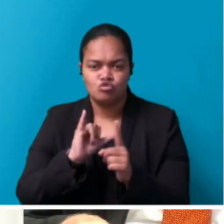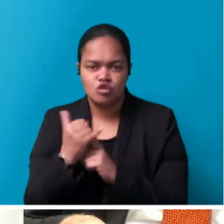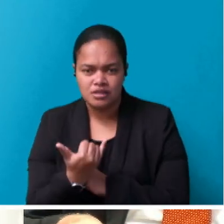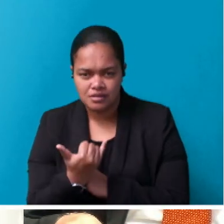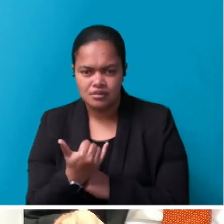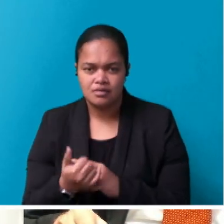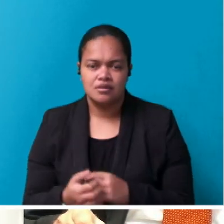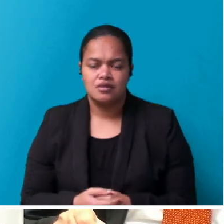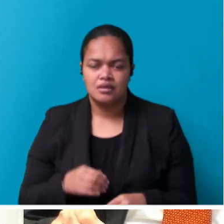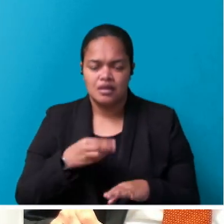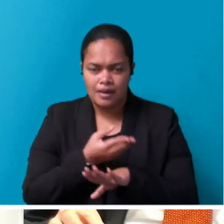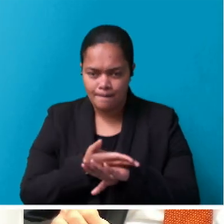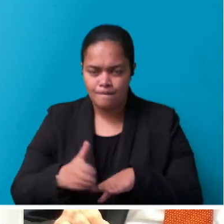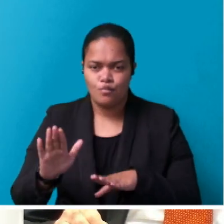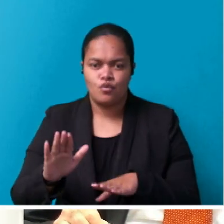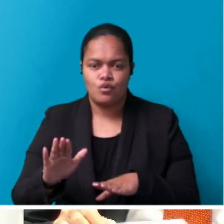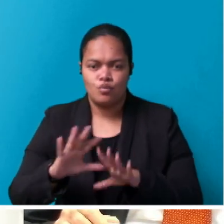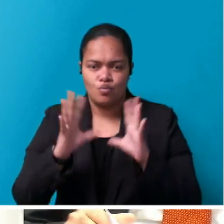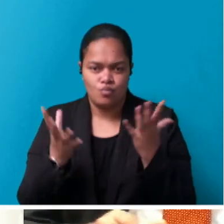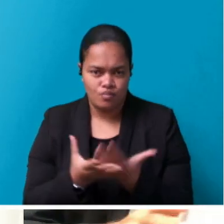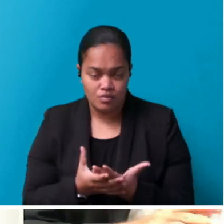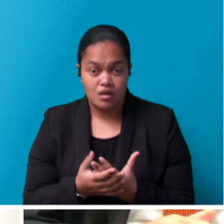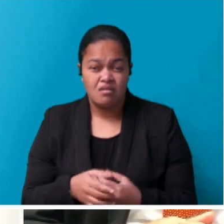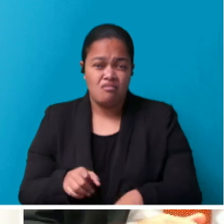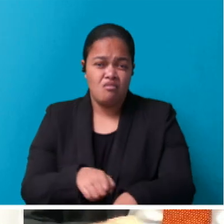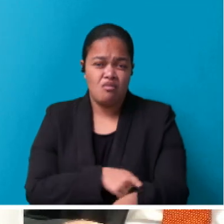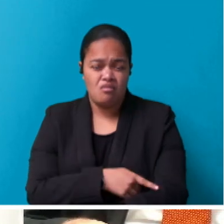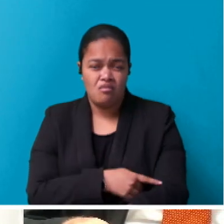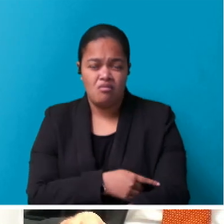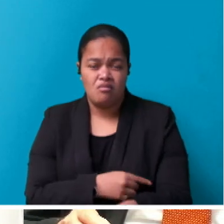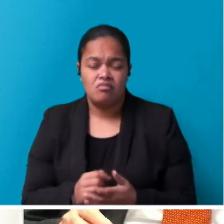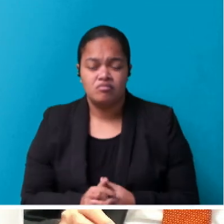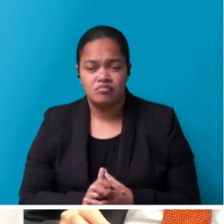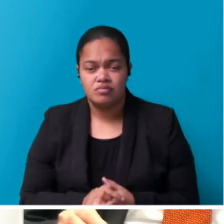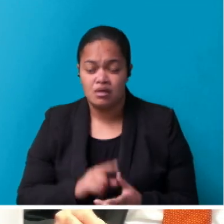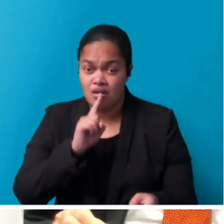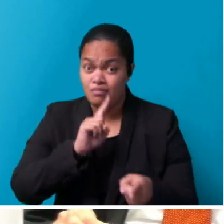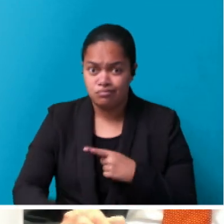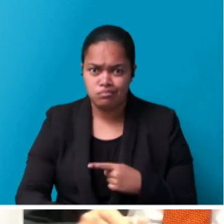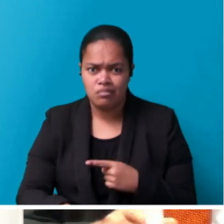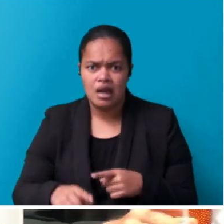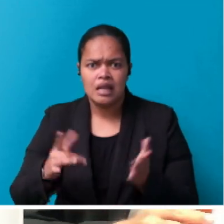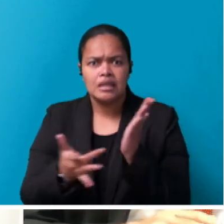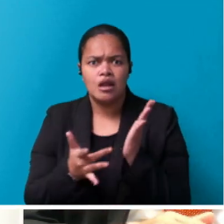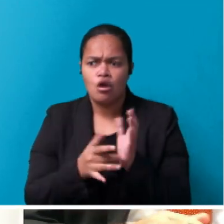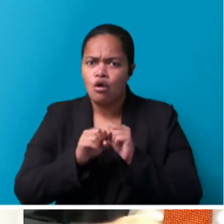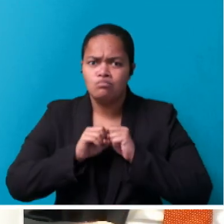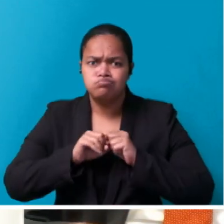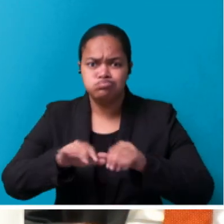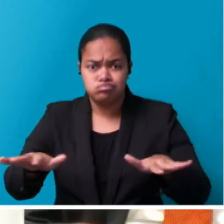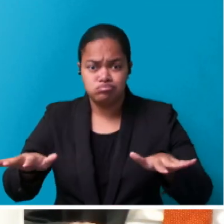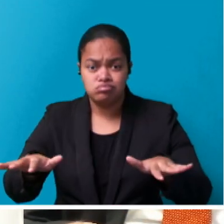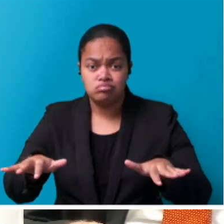modern economy. For too long, the vast potential of technology has remained